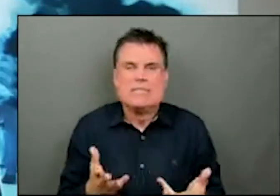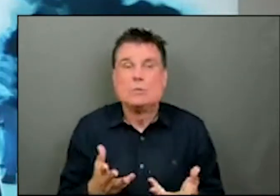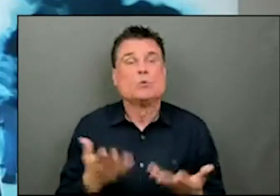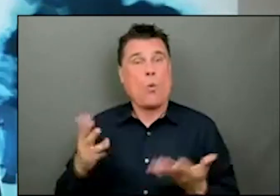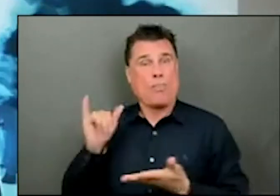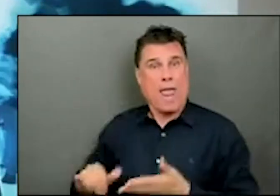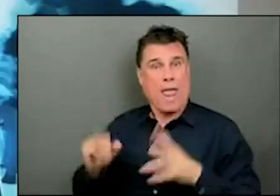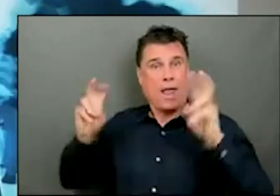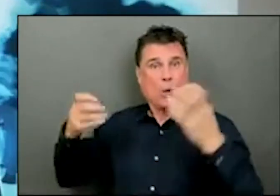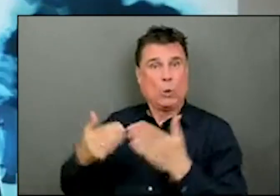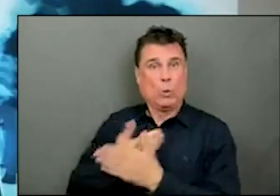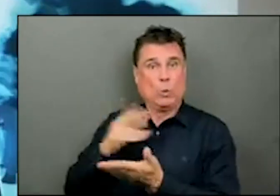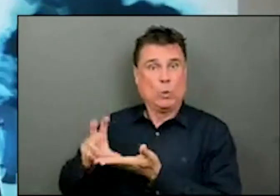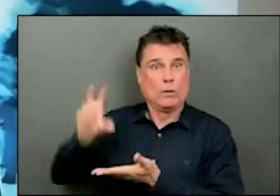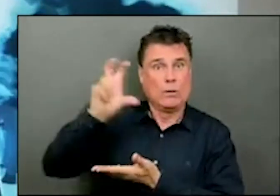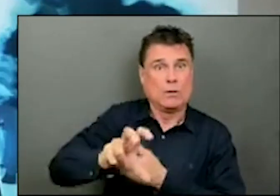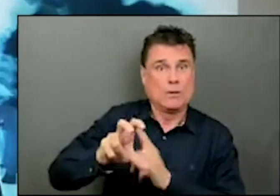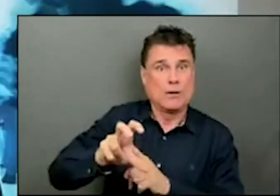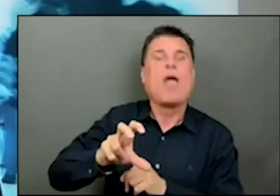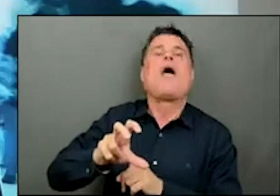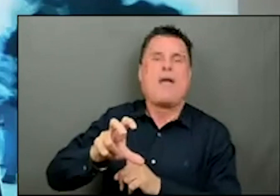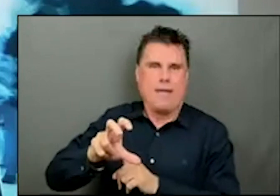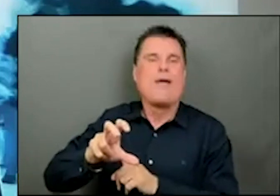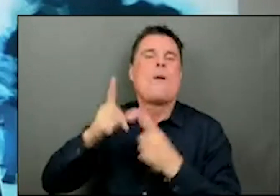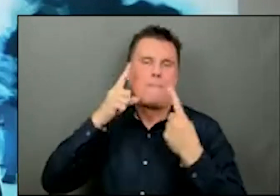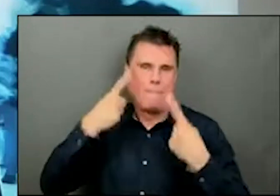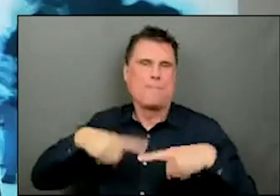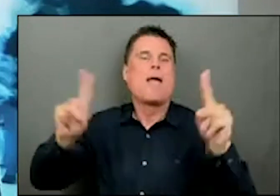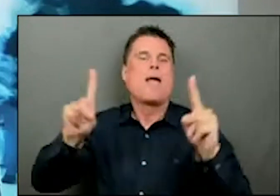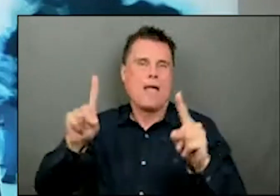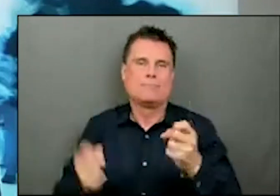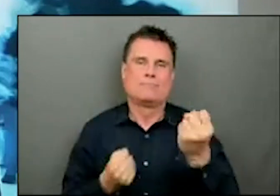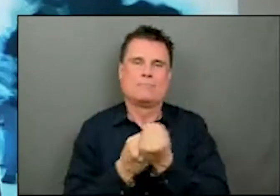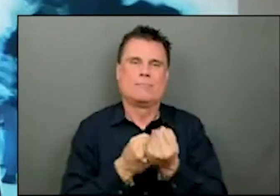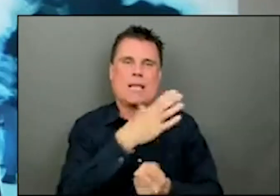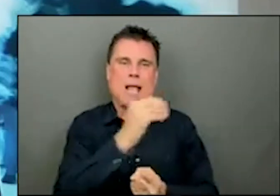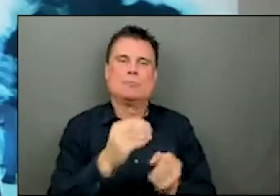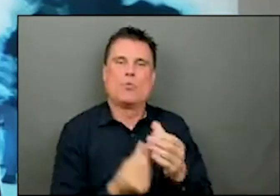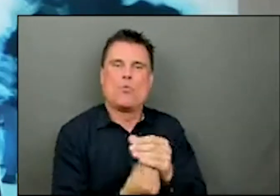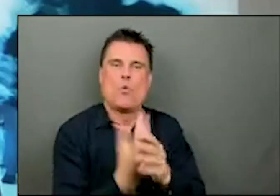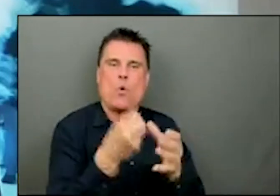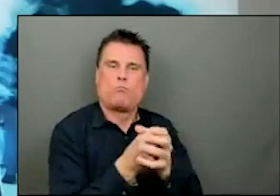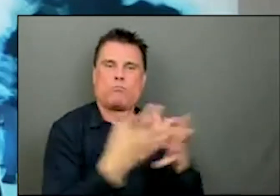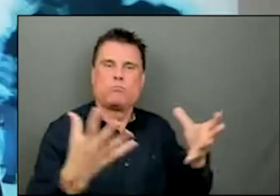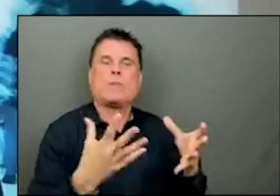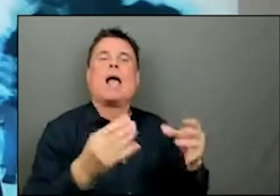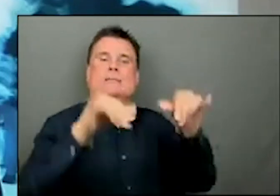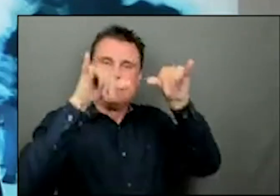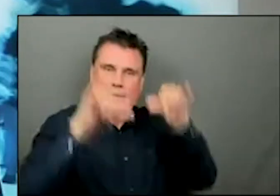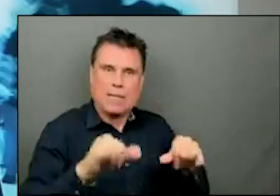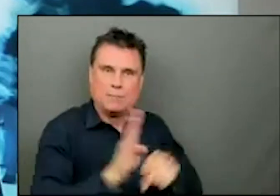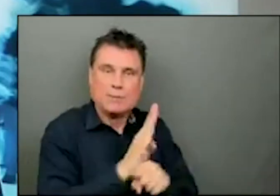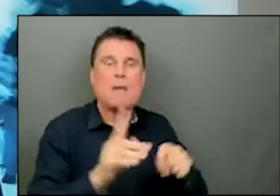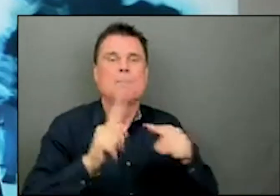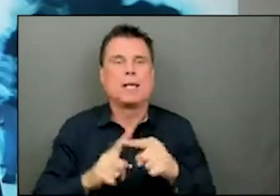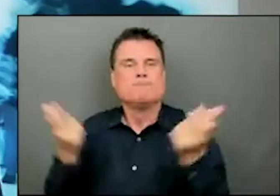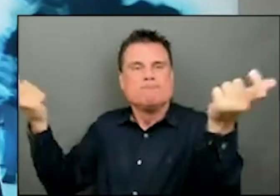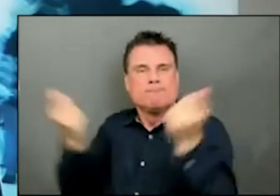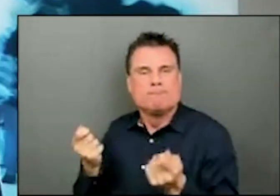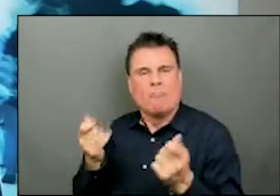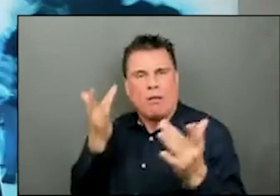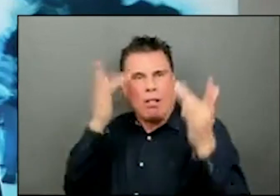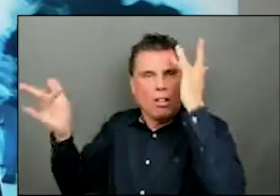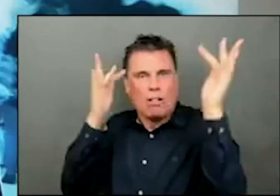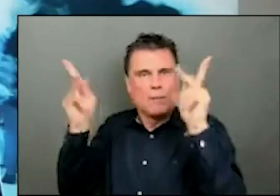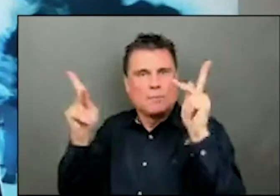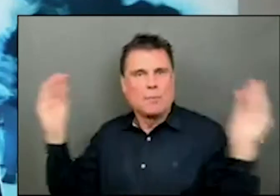promising BC businesses scale up, and continue to attract and develop talent in our province. All of this is going to